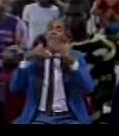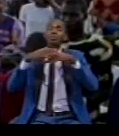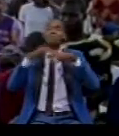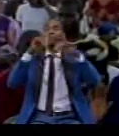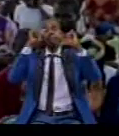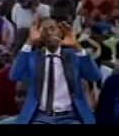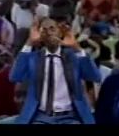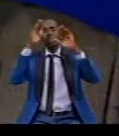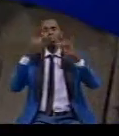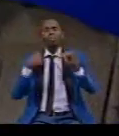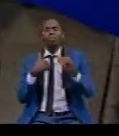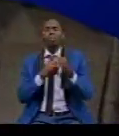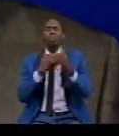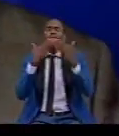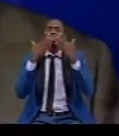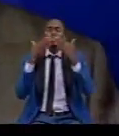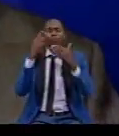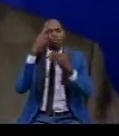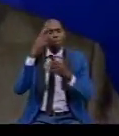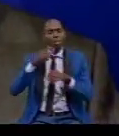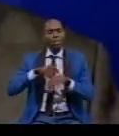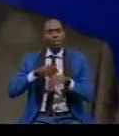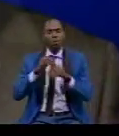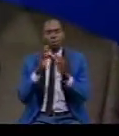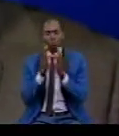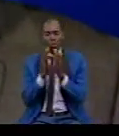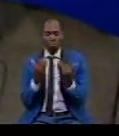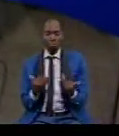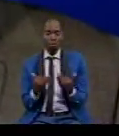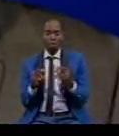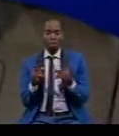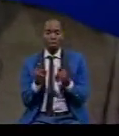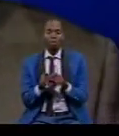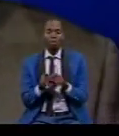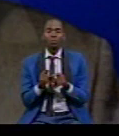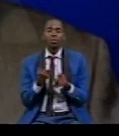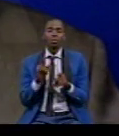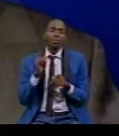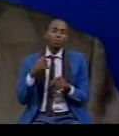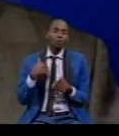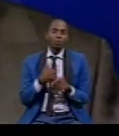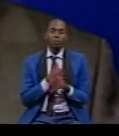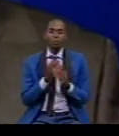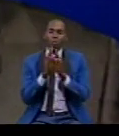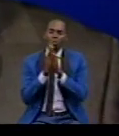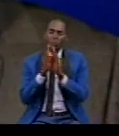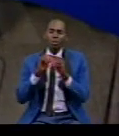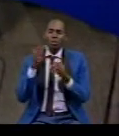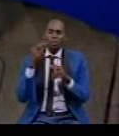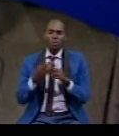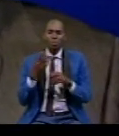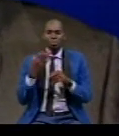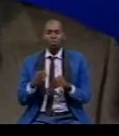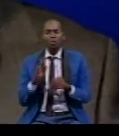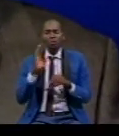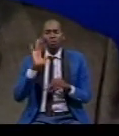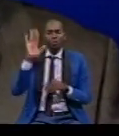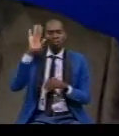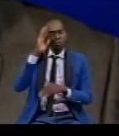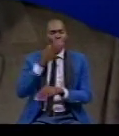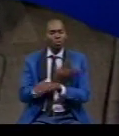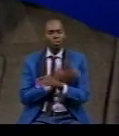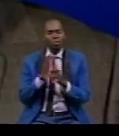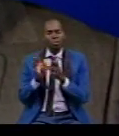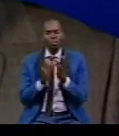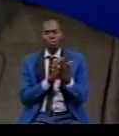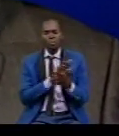you stole. You didn't bring it back to me. You kept on wearing the stolen shirt. And then